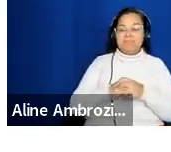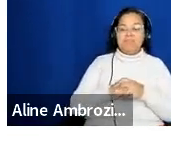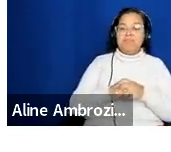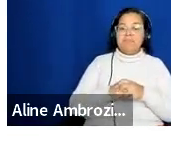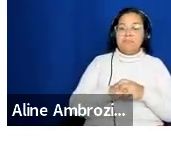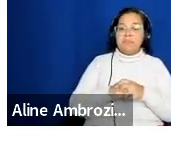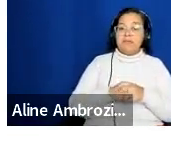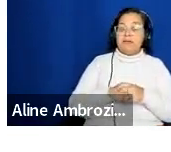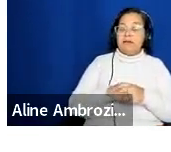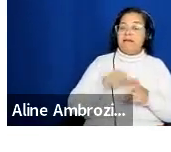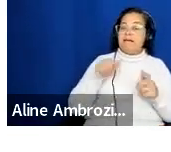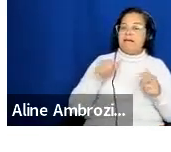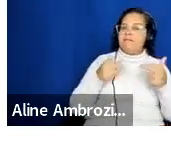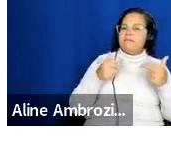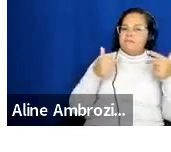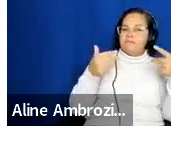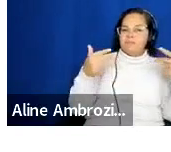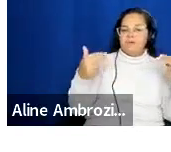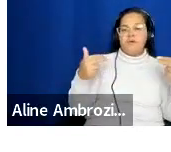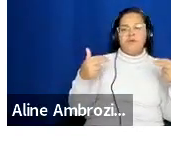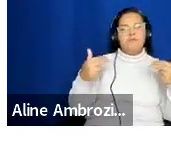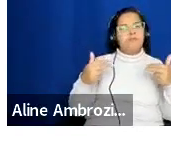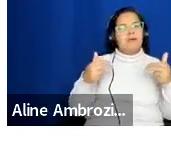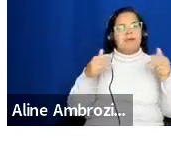statements in the German ideology about methodology.